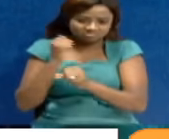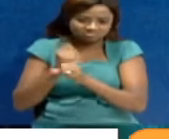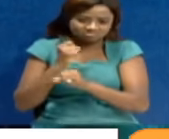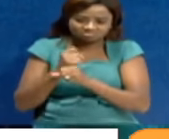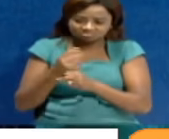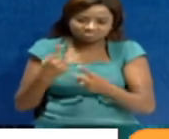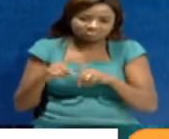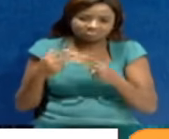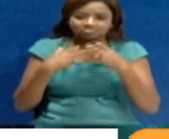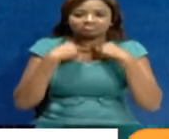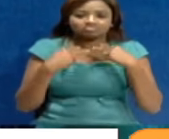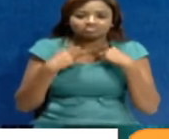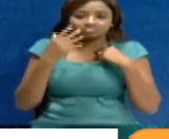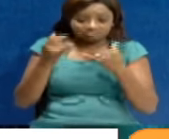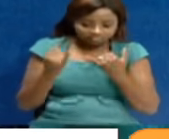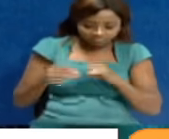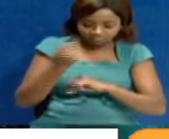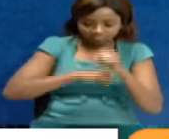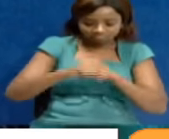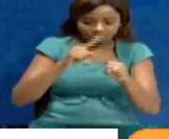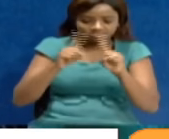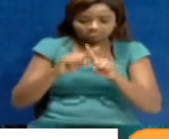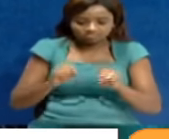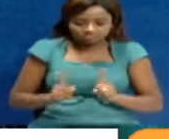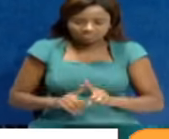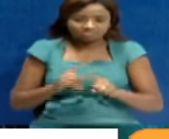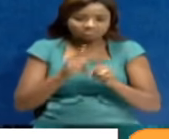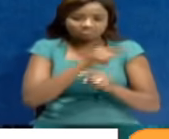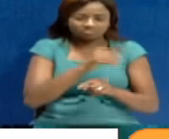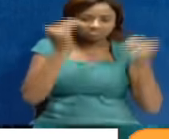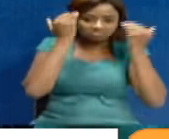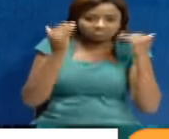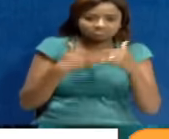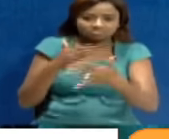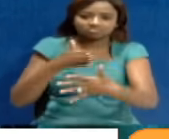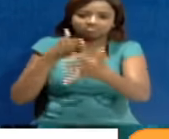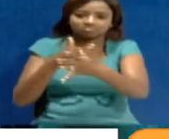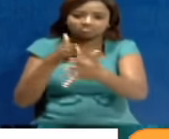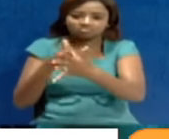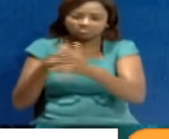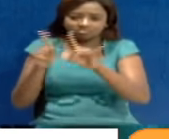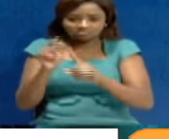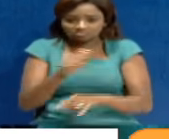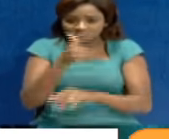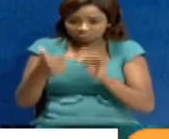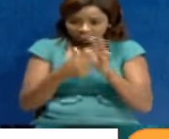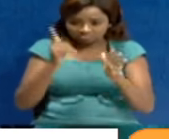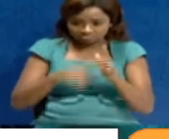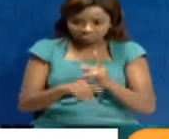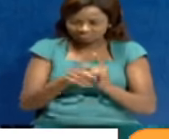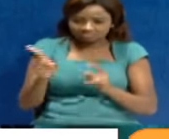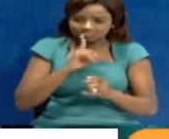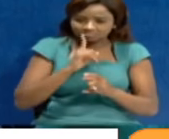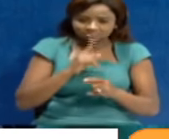the courts issue injunctions. And the court also agonizes over this position that the matters that come before us are